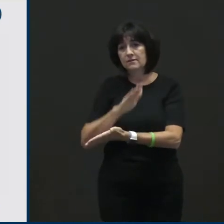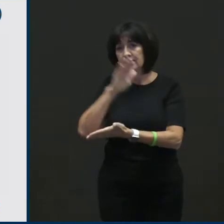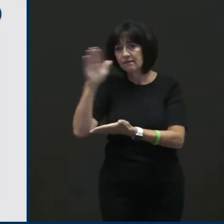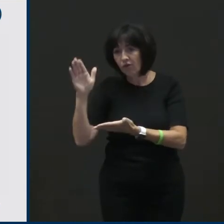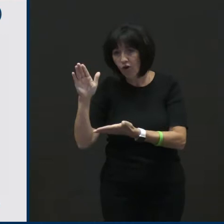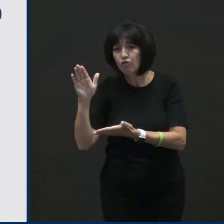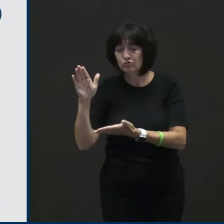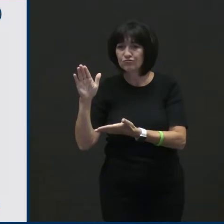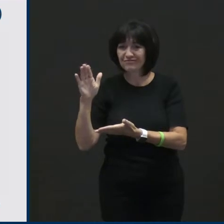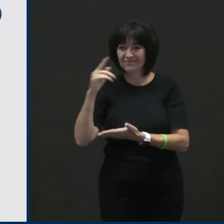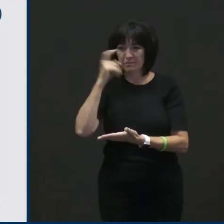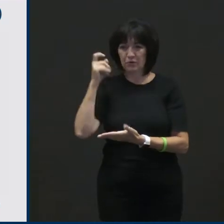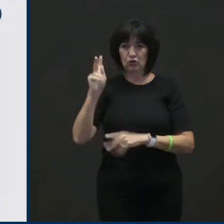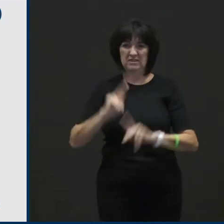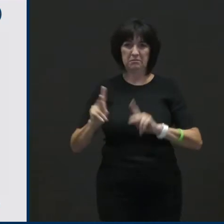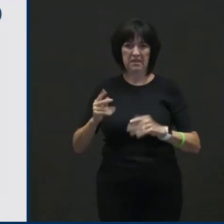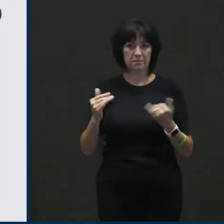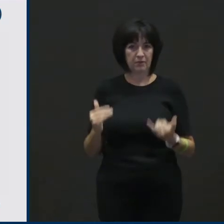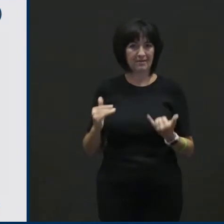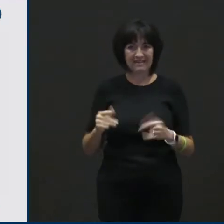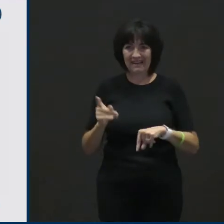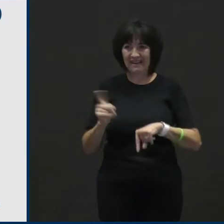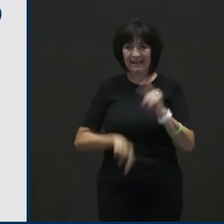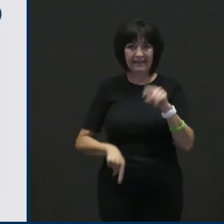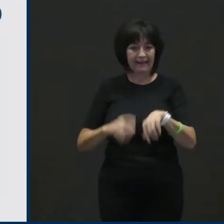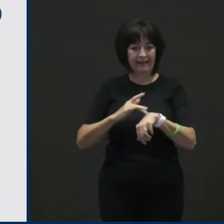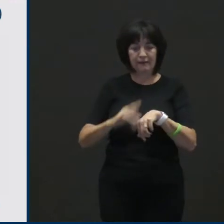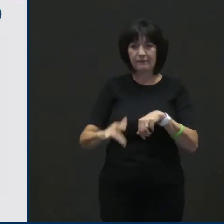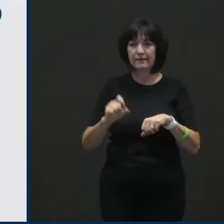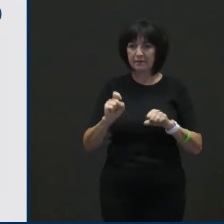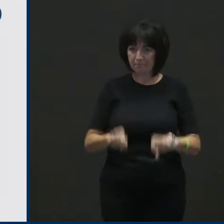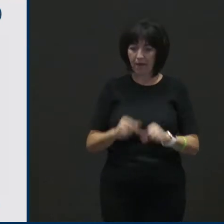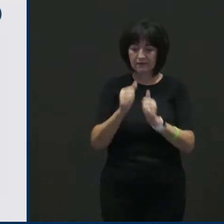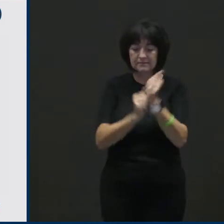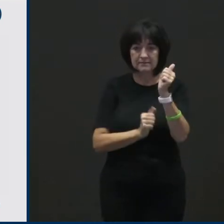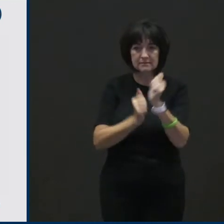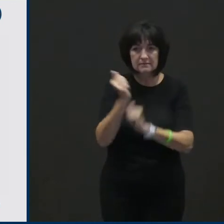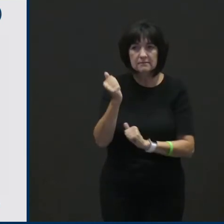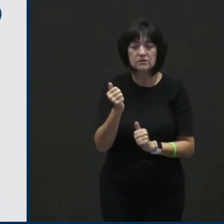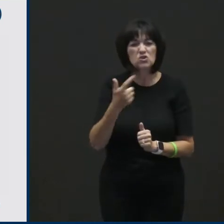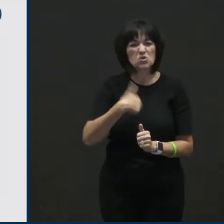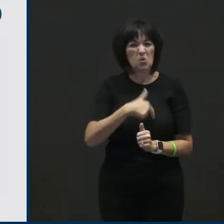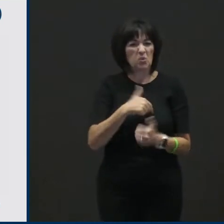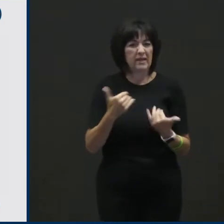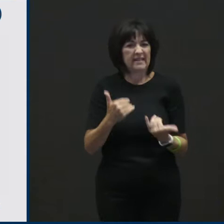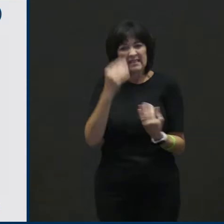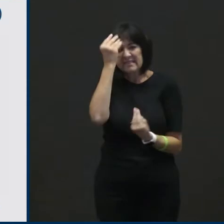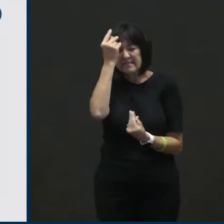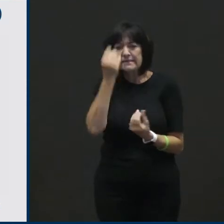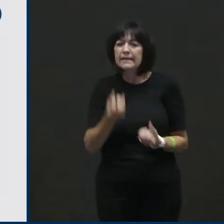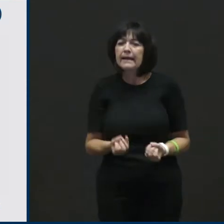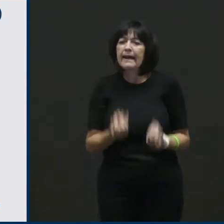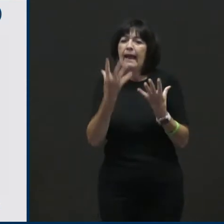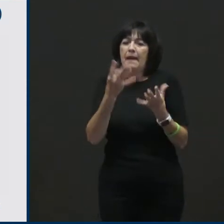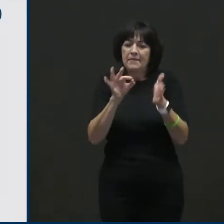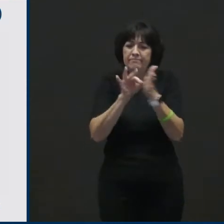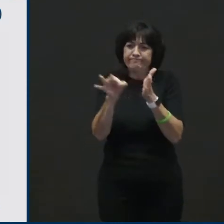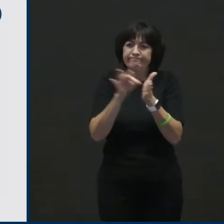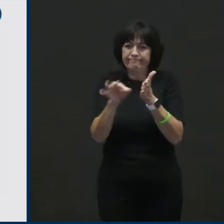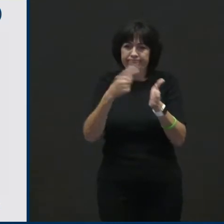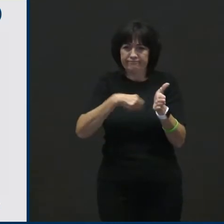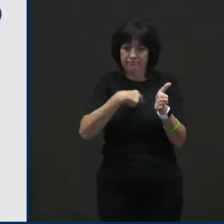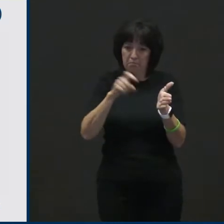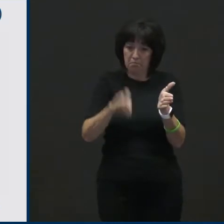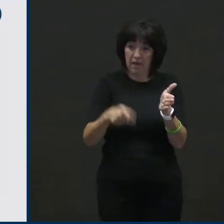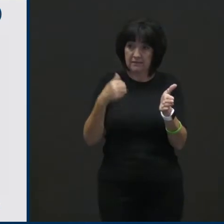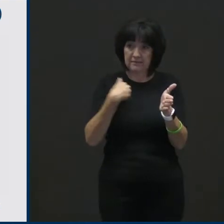We are talking through what kind of inventory do we need to keep in the warehouse, and we'll be better prepared. Hopefully that's happening at the